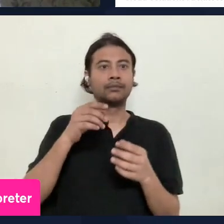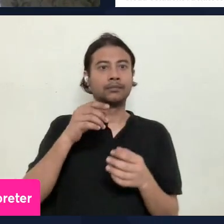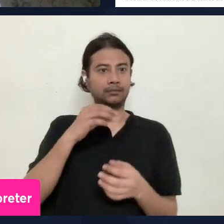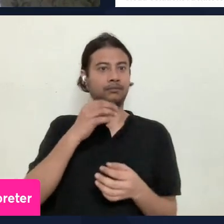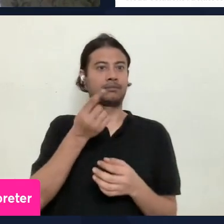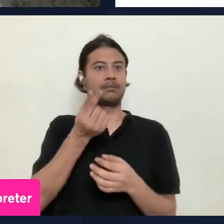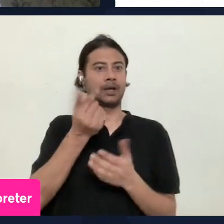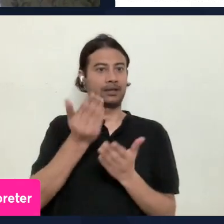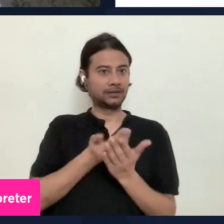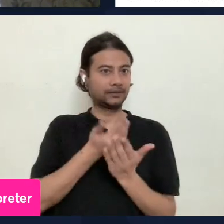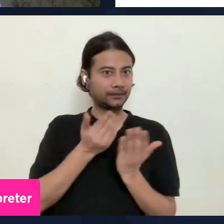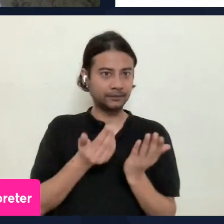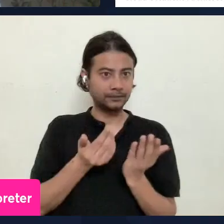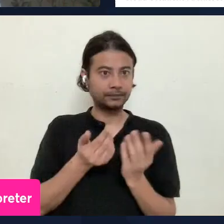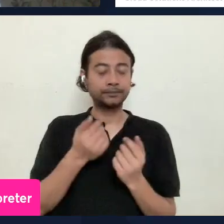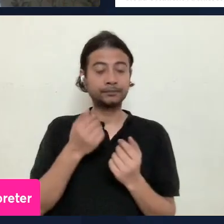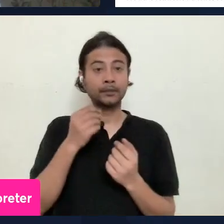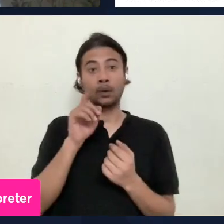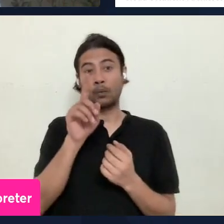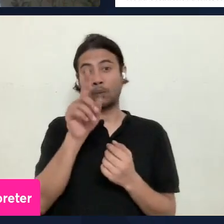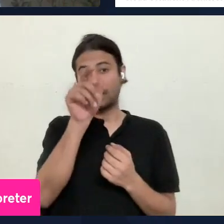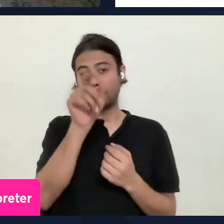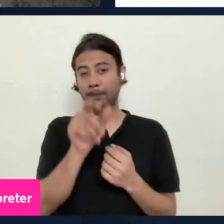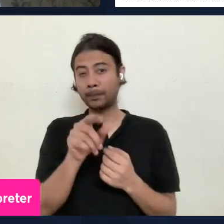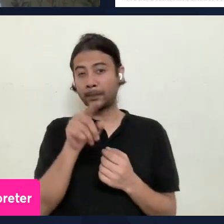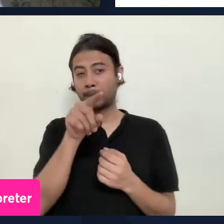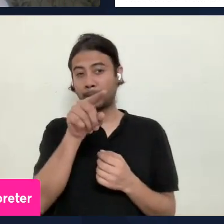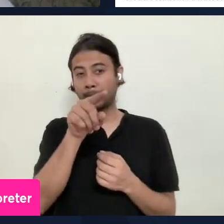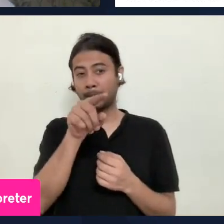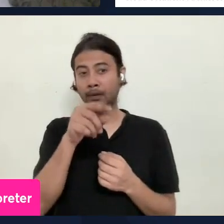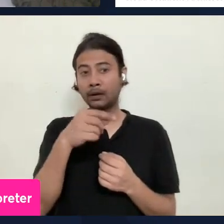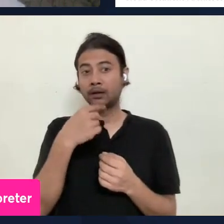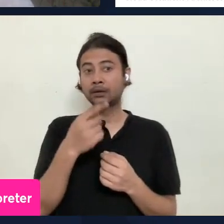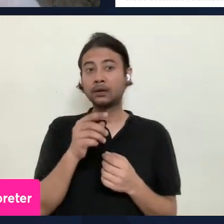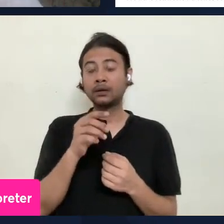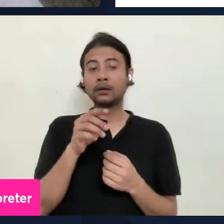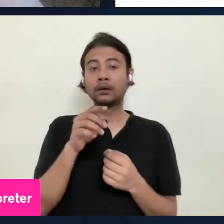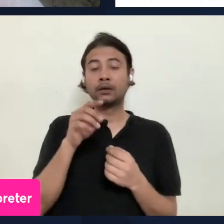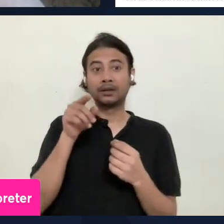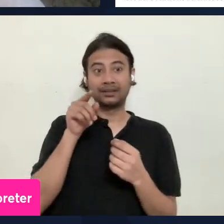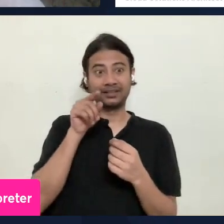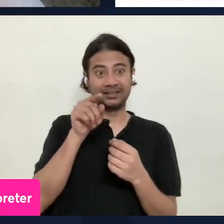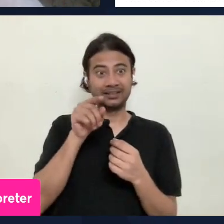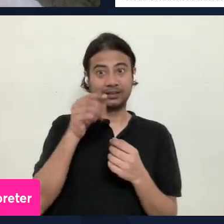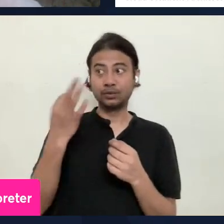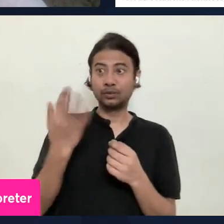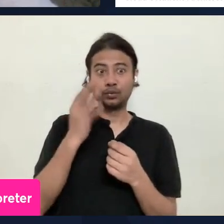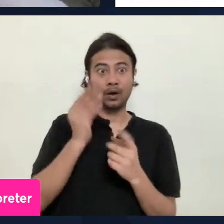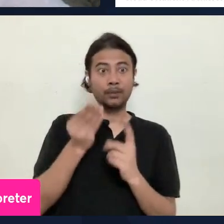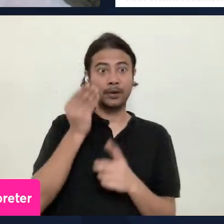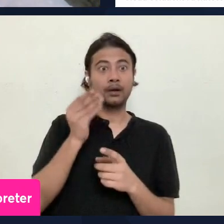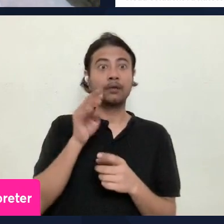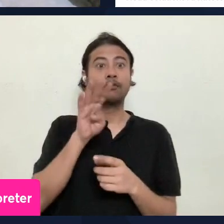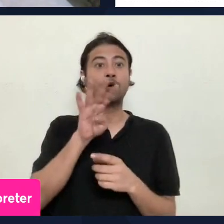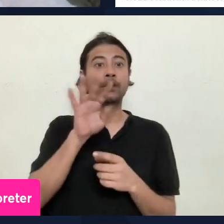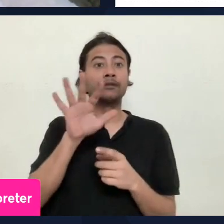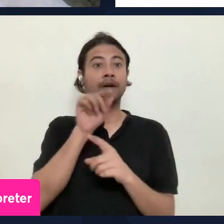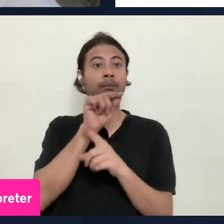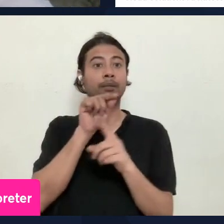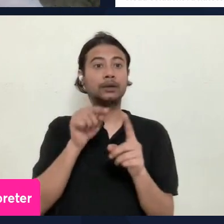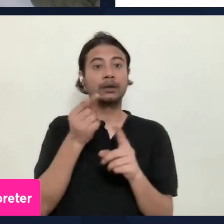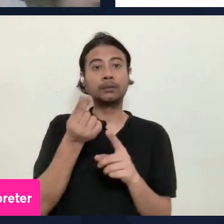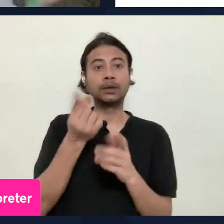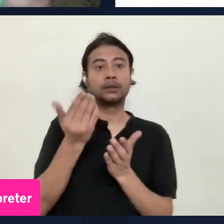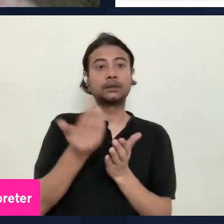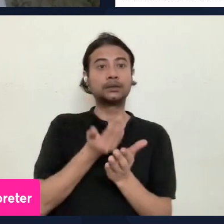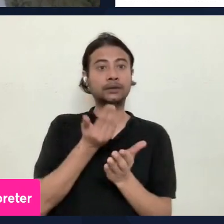know their costs are being dropped by almost 45%, so substantial saving. But the great thing about it is